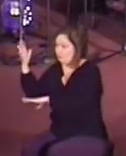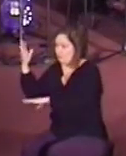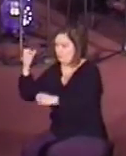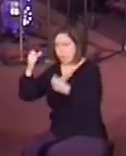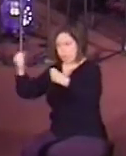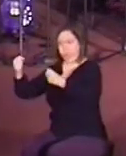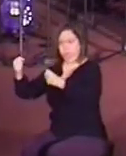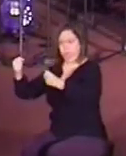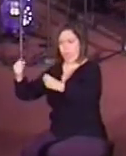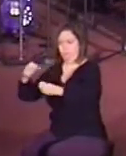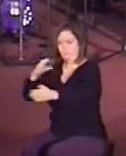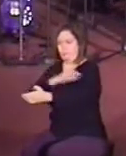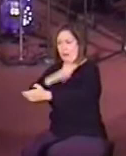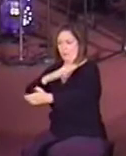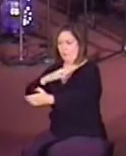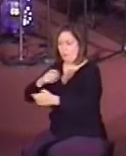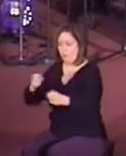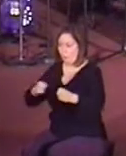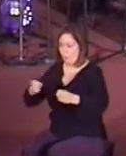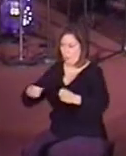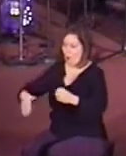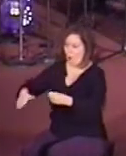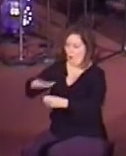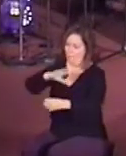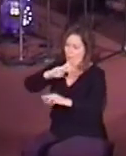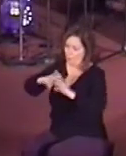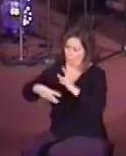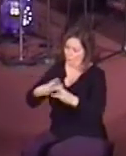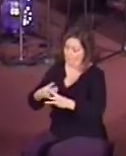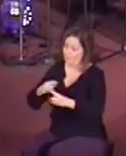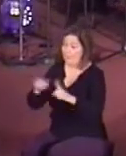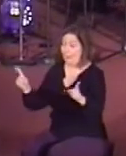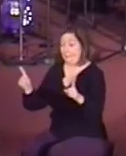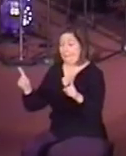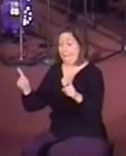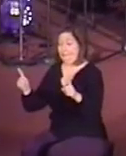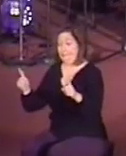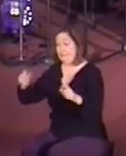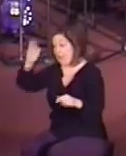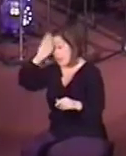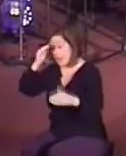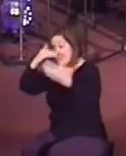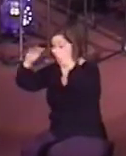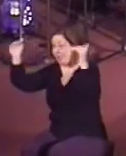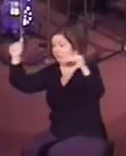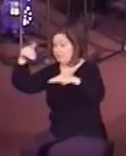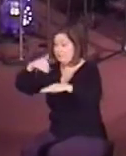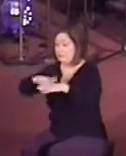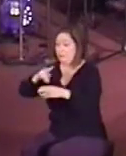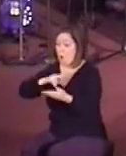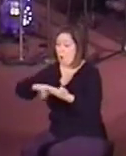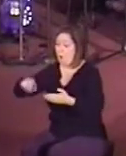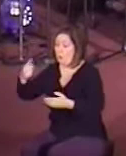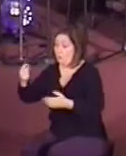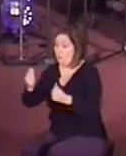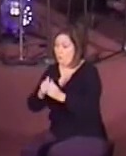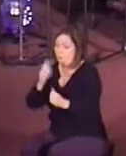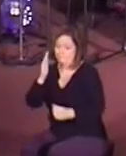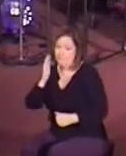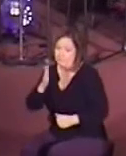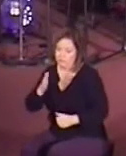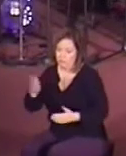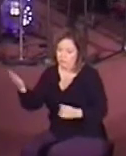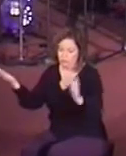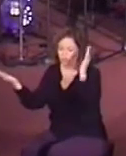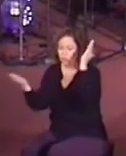strong, it's powerful, it rules over the entire world, but yet the God of heaven sends his Holy One with a message: